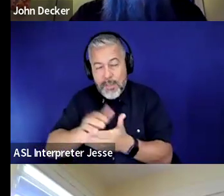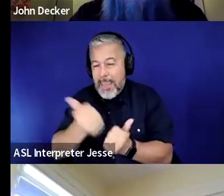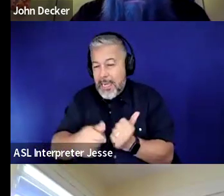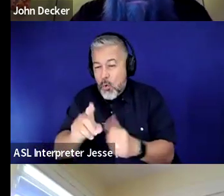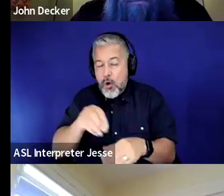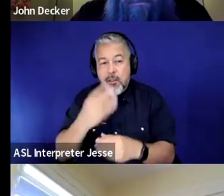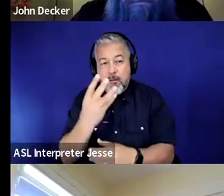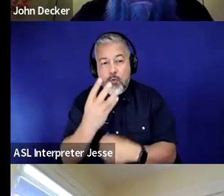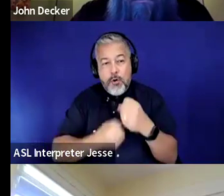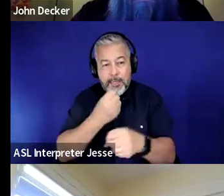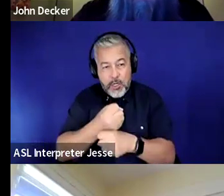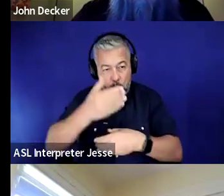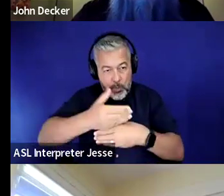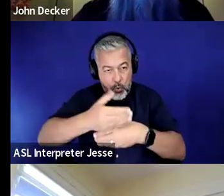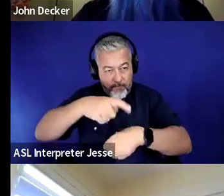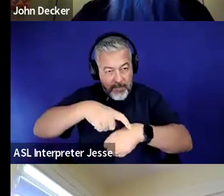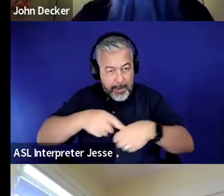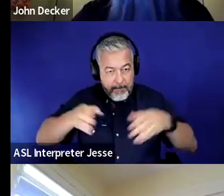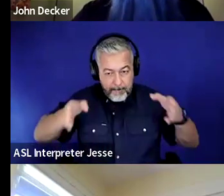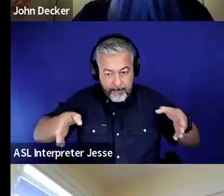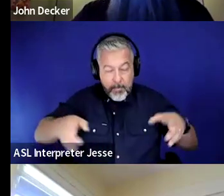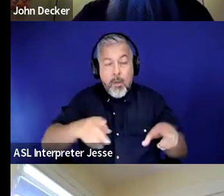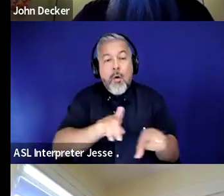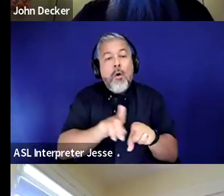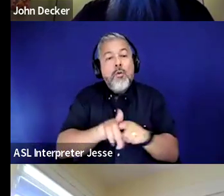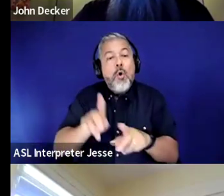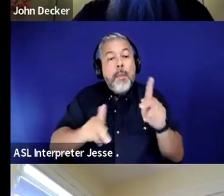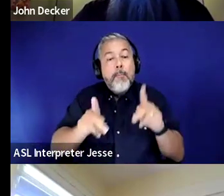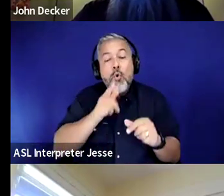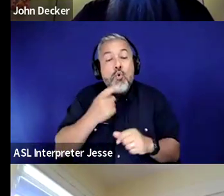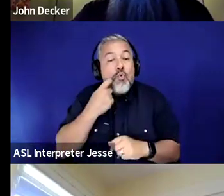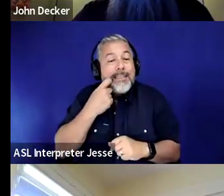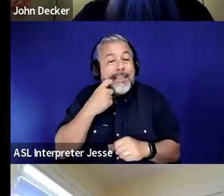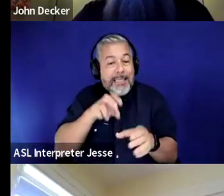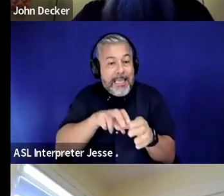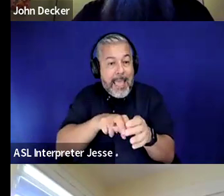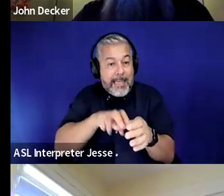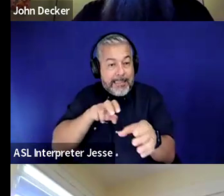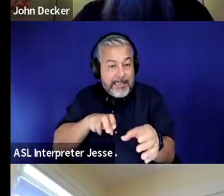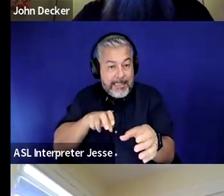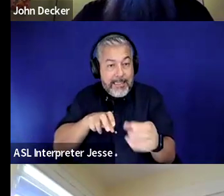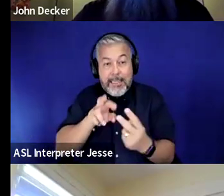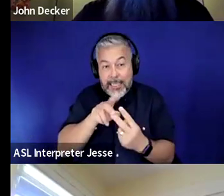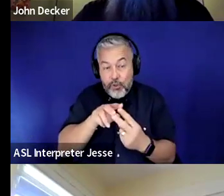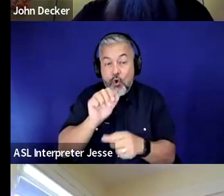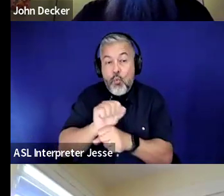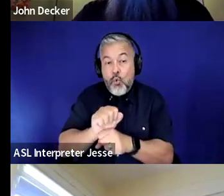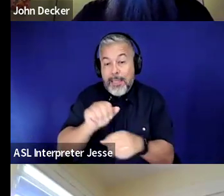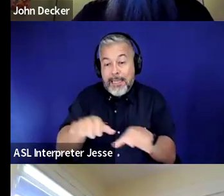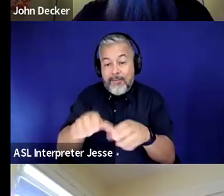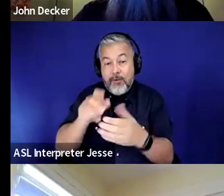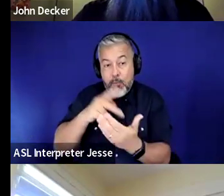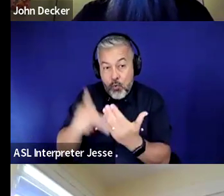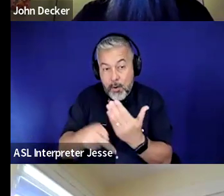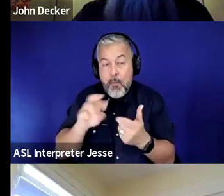window. But then also people who have recently exited either a work activity program or